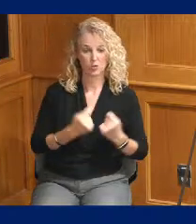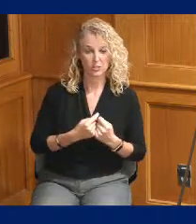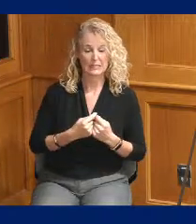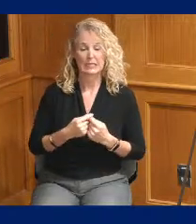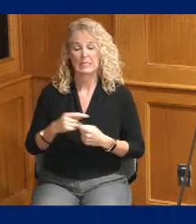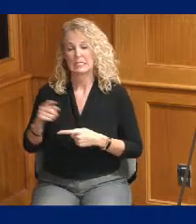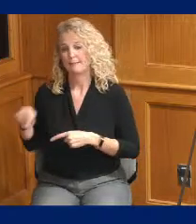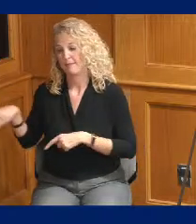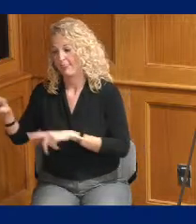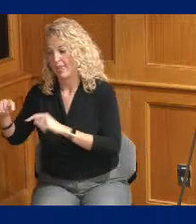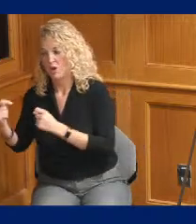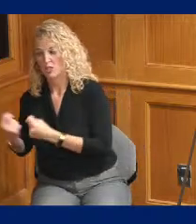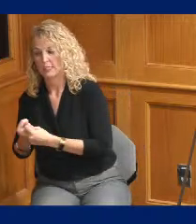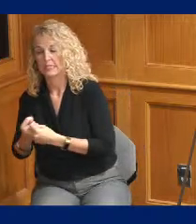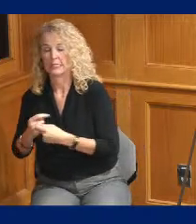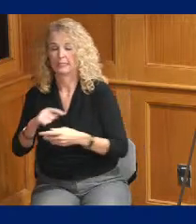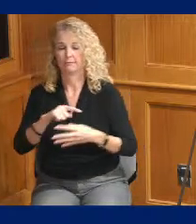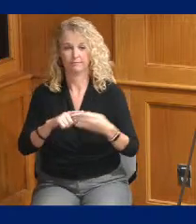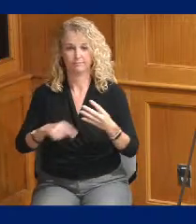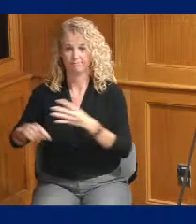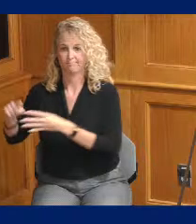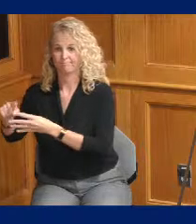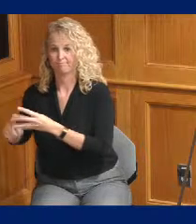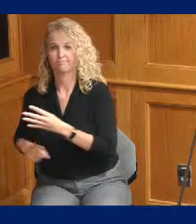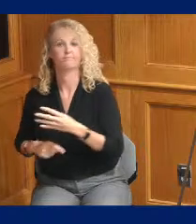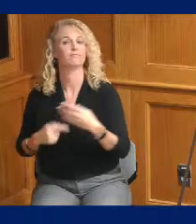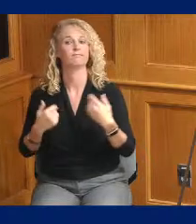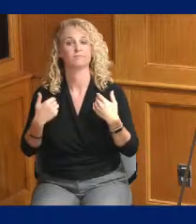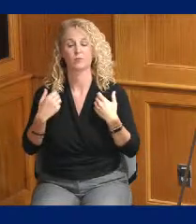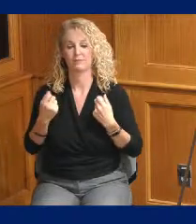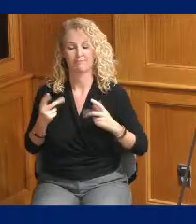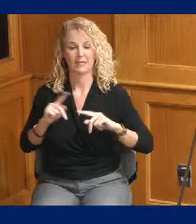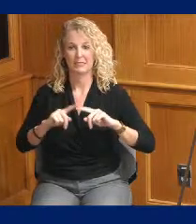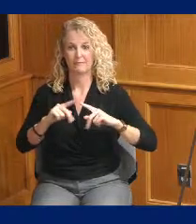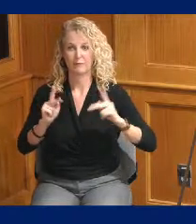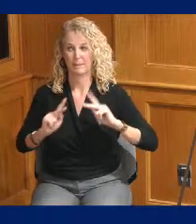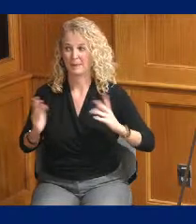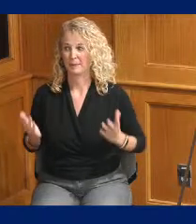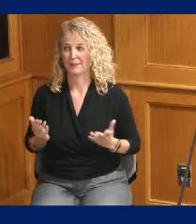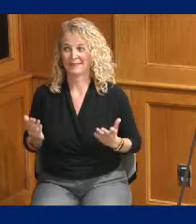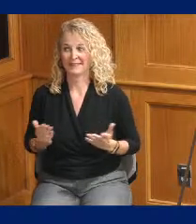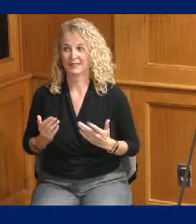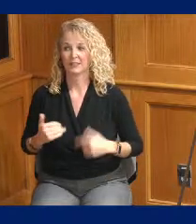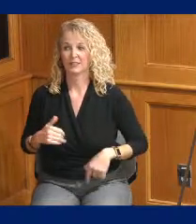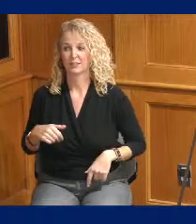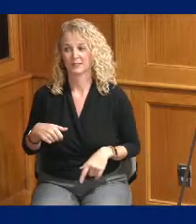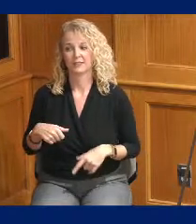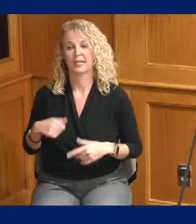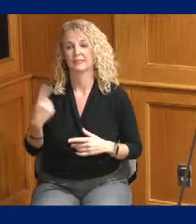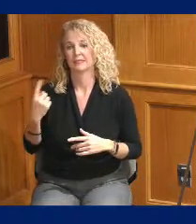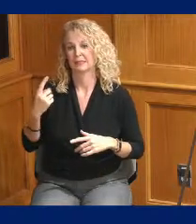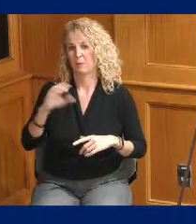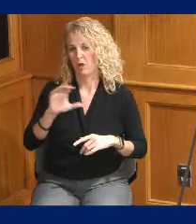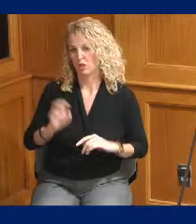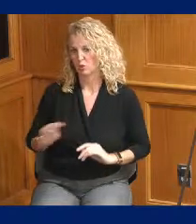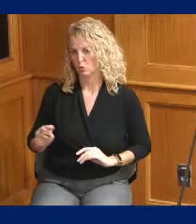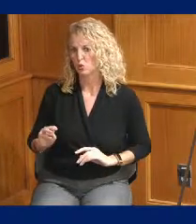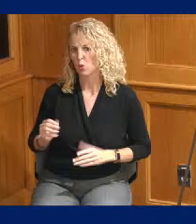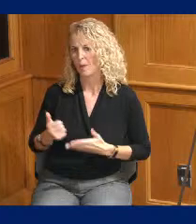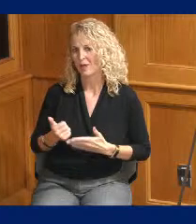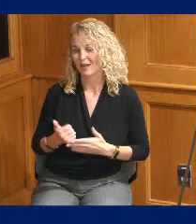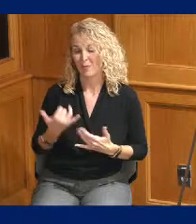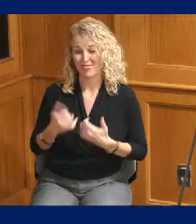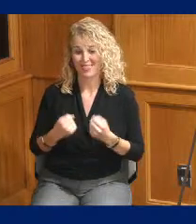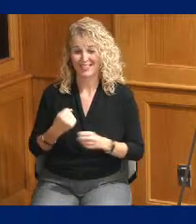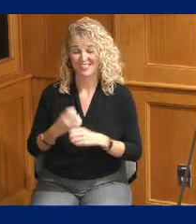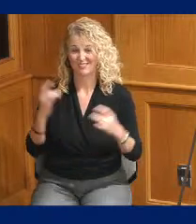JP Birmingham, Karen Ball, and we also have PFM, our financial advisors, on virtually. So it was probably one of the toughest